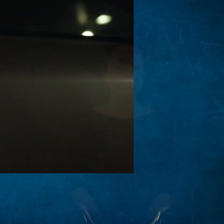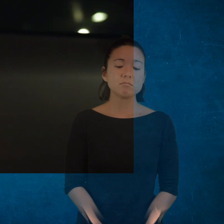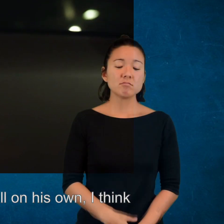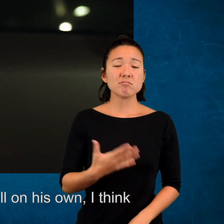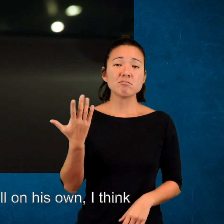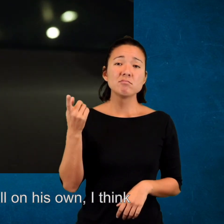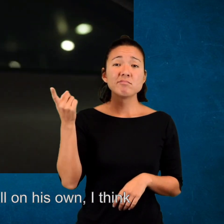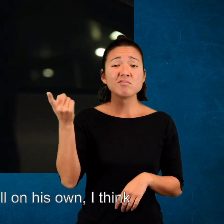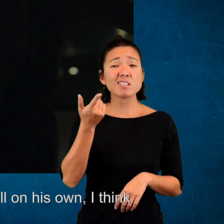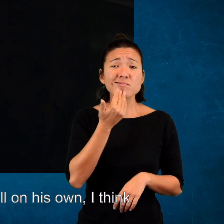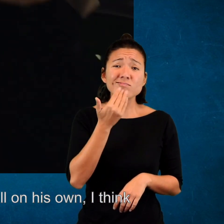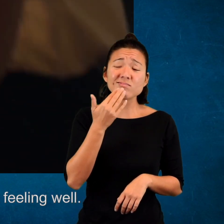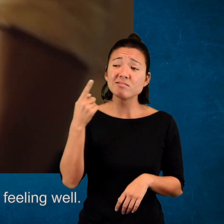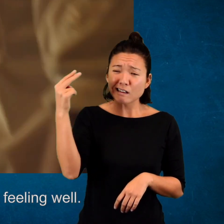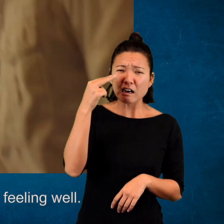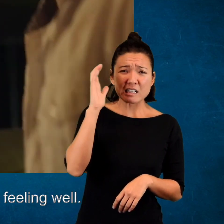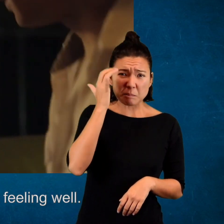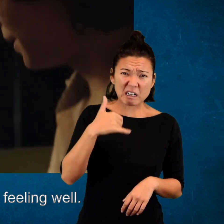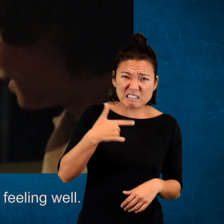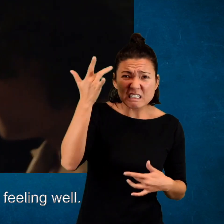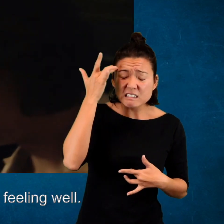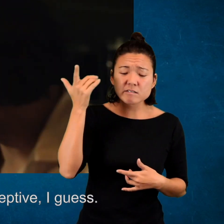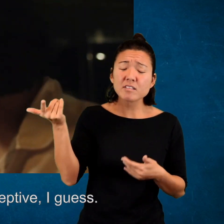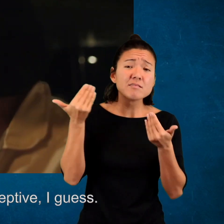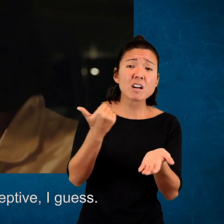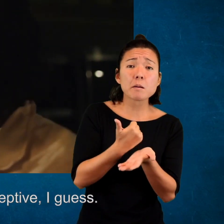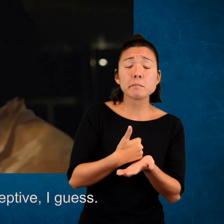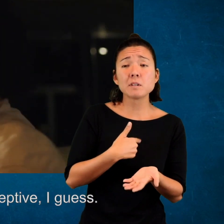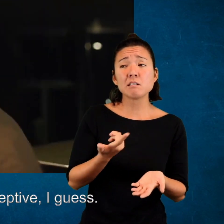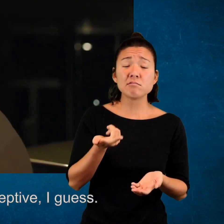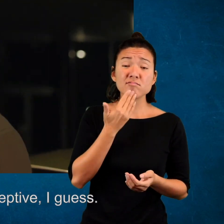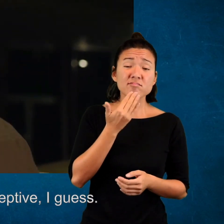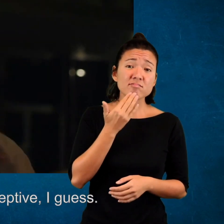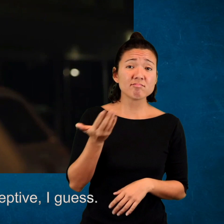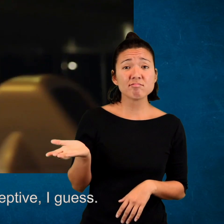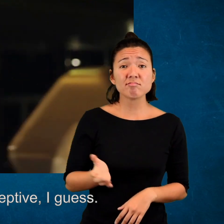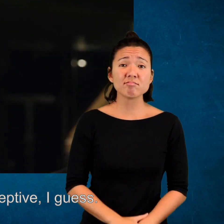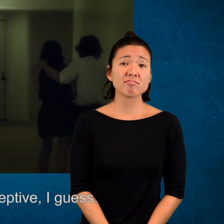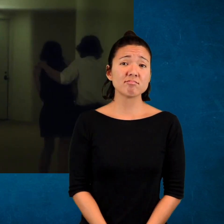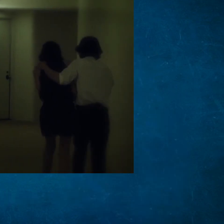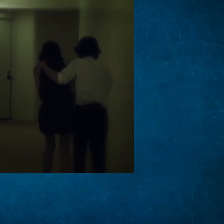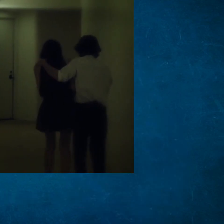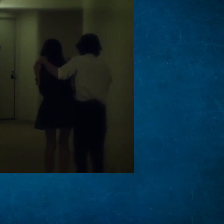He noticed all on his own, I think, that I wasn't feeling well, so that's perceptive, I guess.